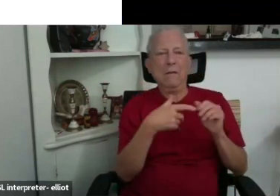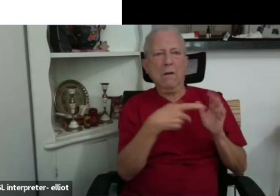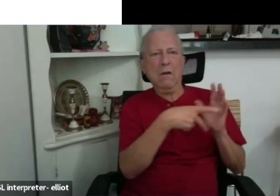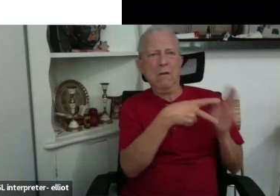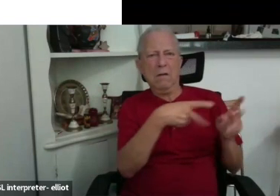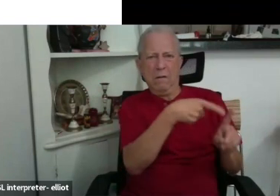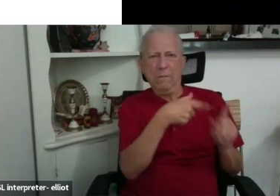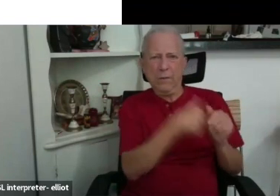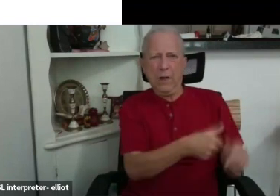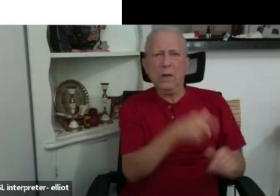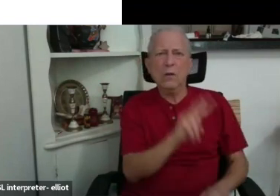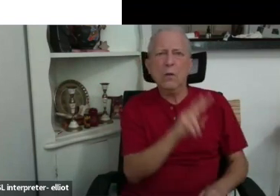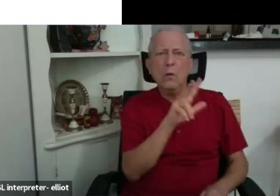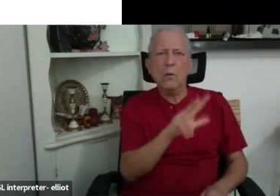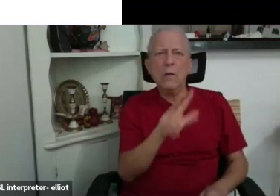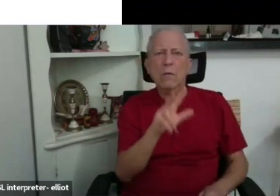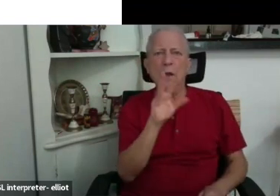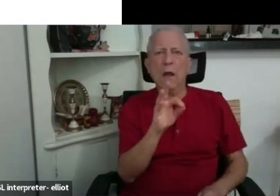2339B.